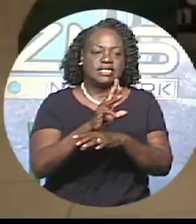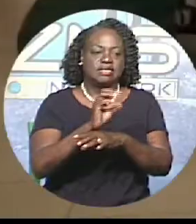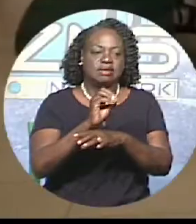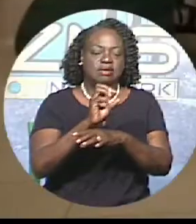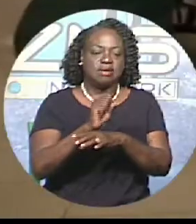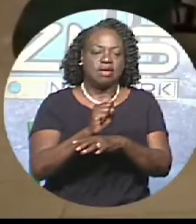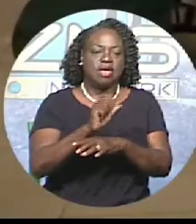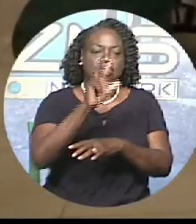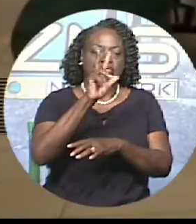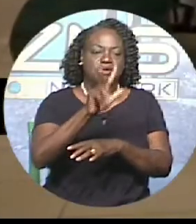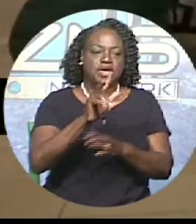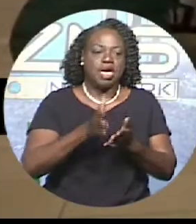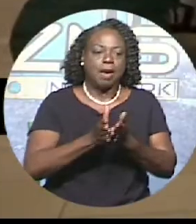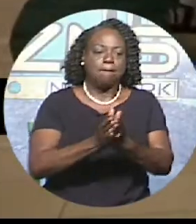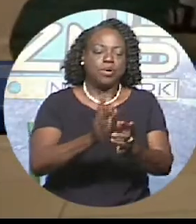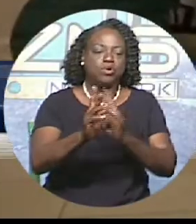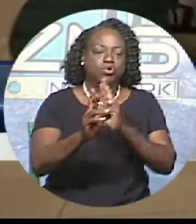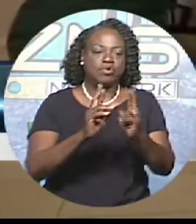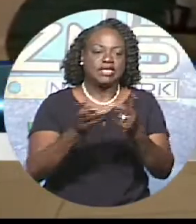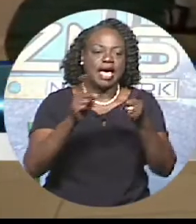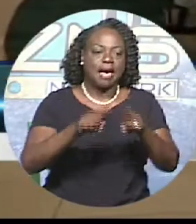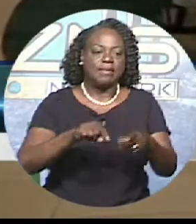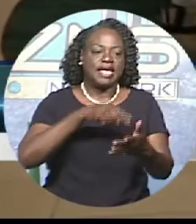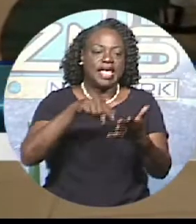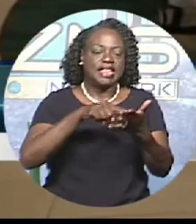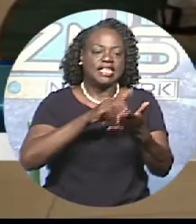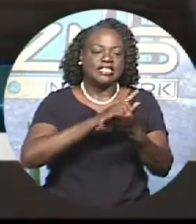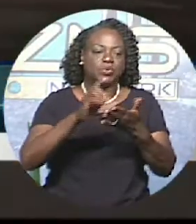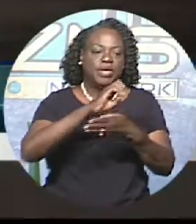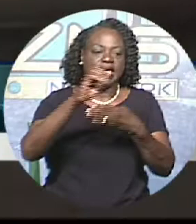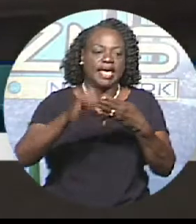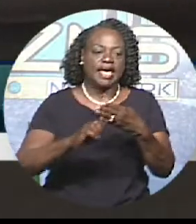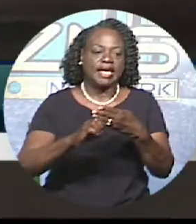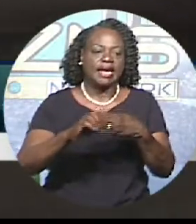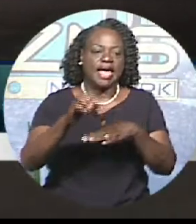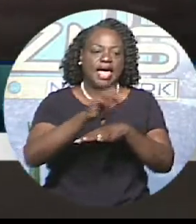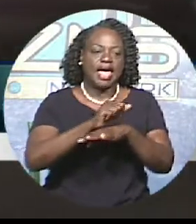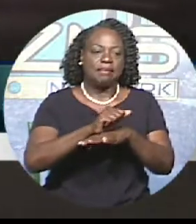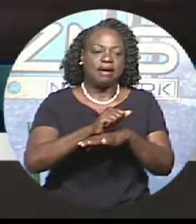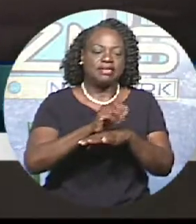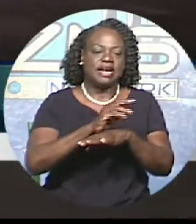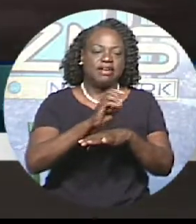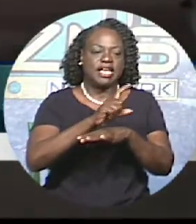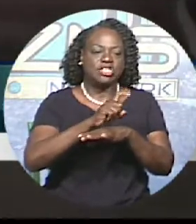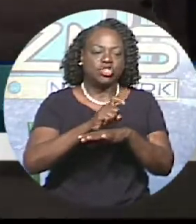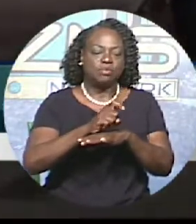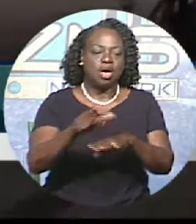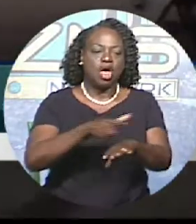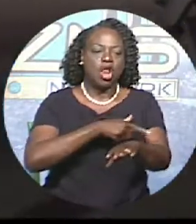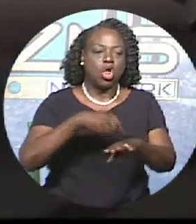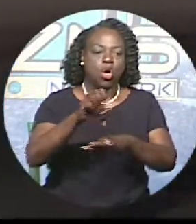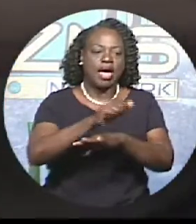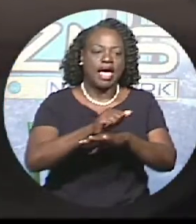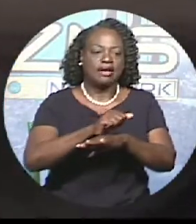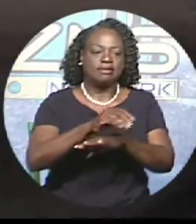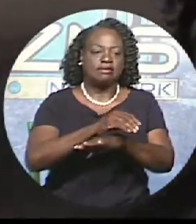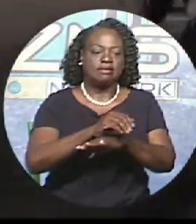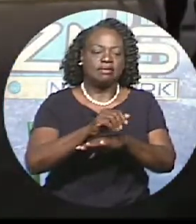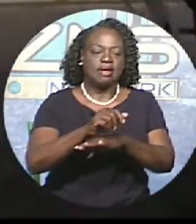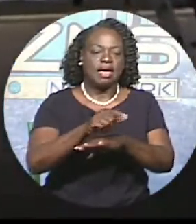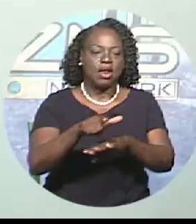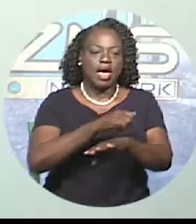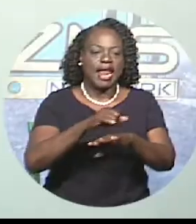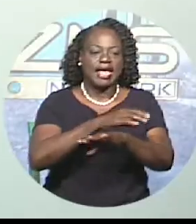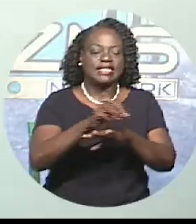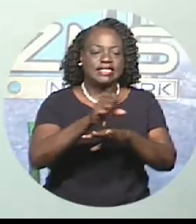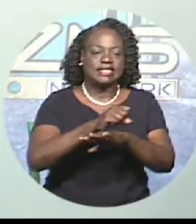place this weekend. Barrytarry Exuma, Long Island, and South Andres. Boy, it doesn't get any better than this.